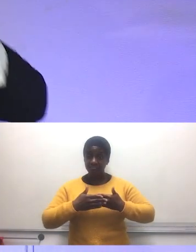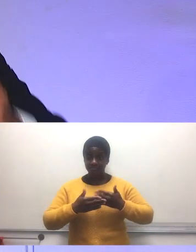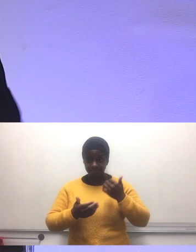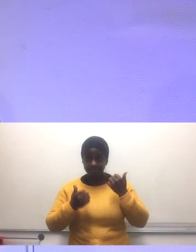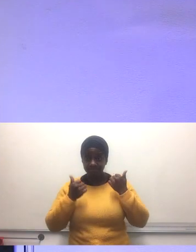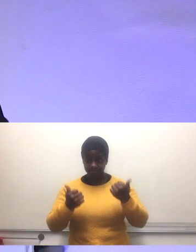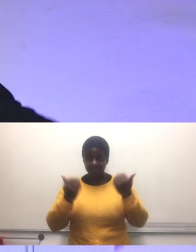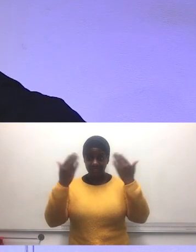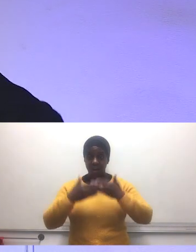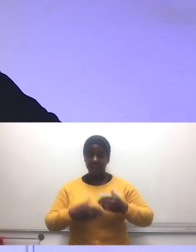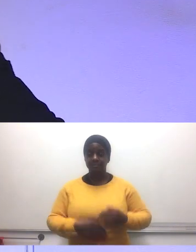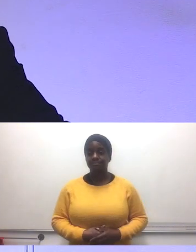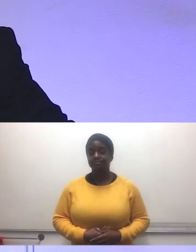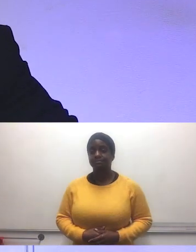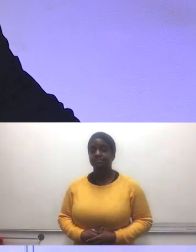night.